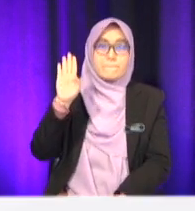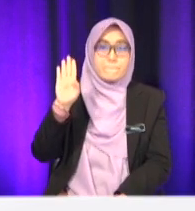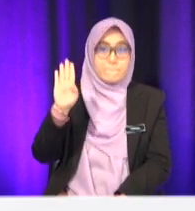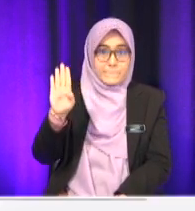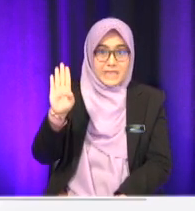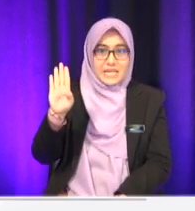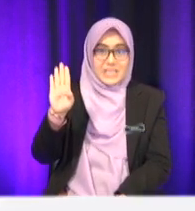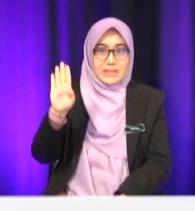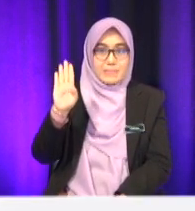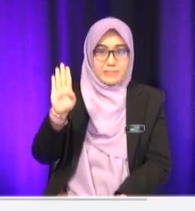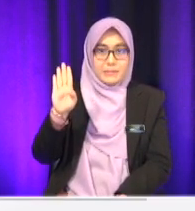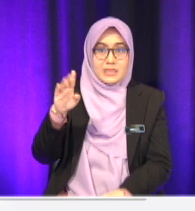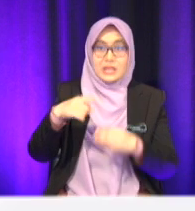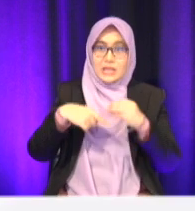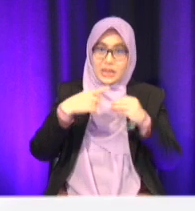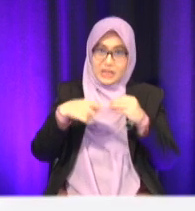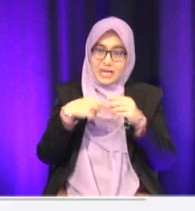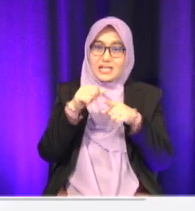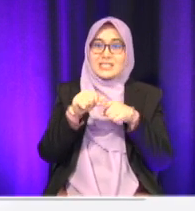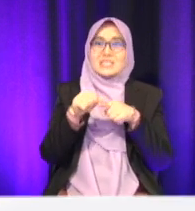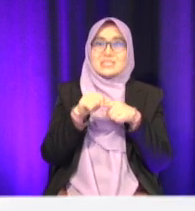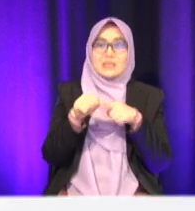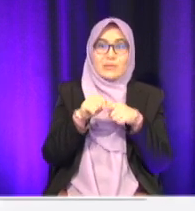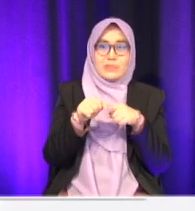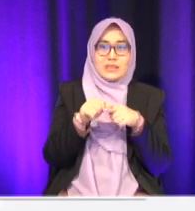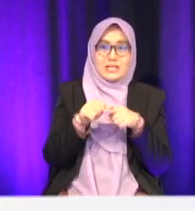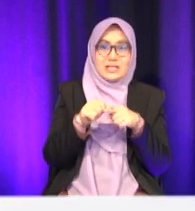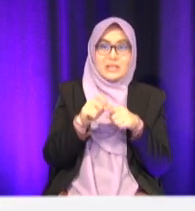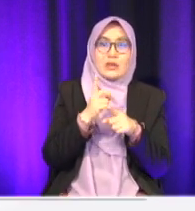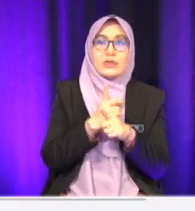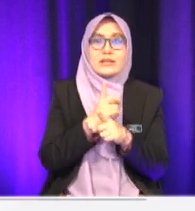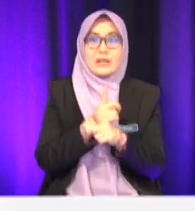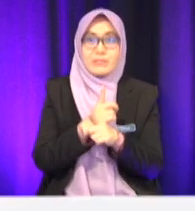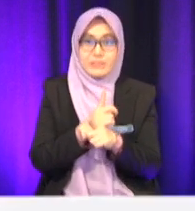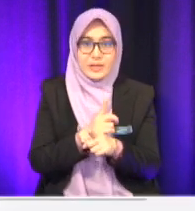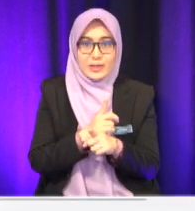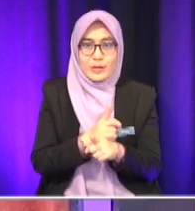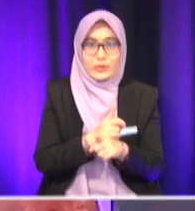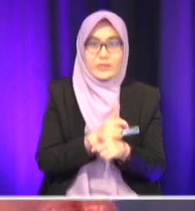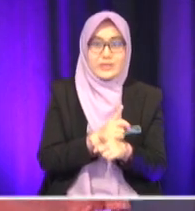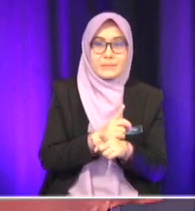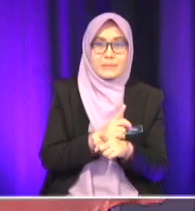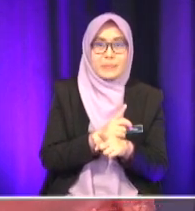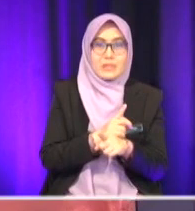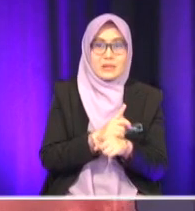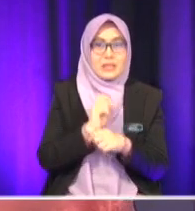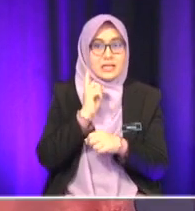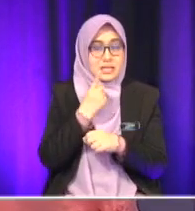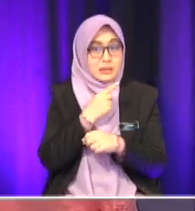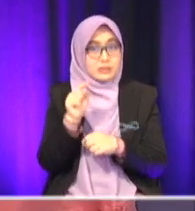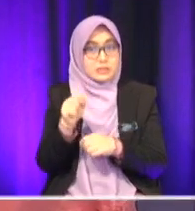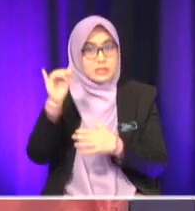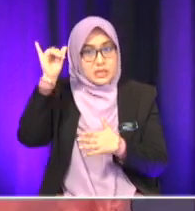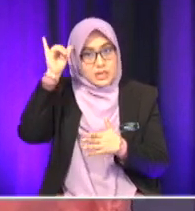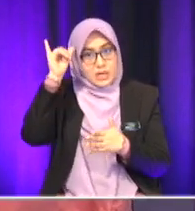So this one is number 28. Now I am more confident about addressing problems